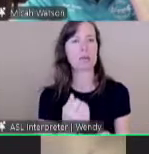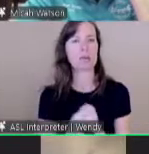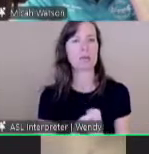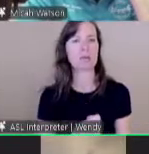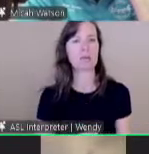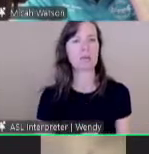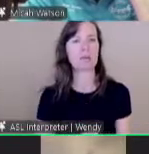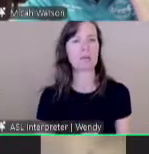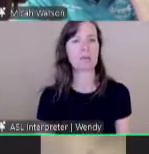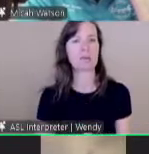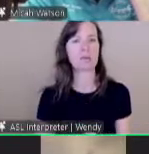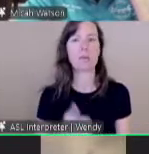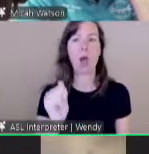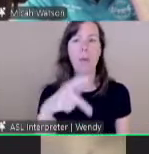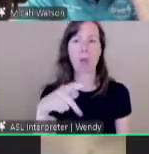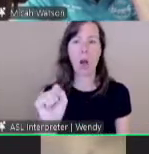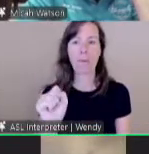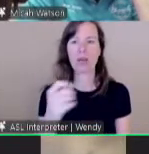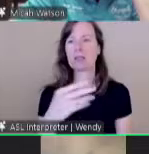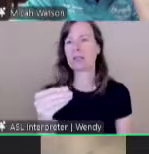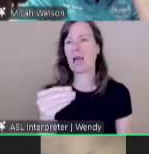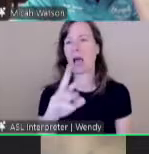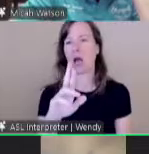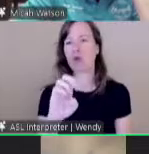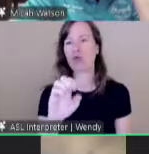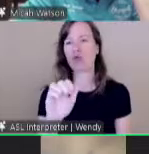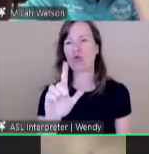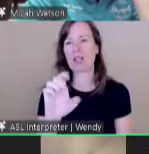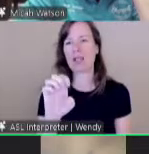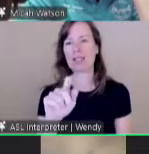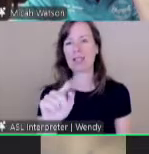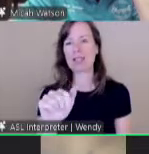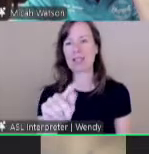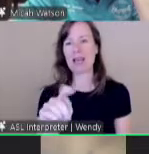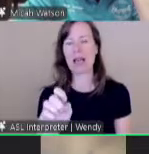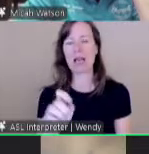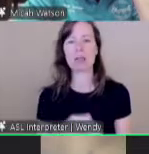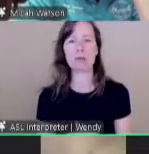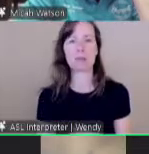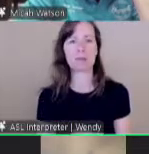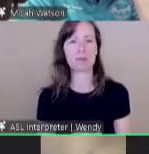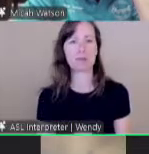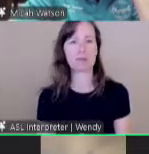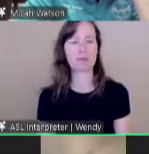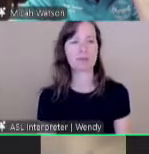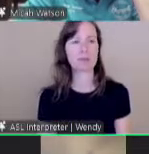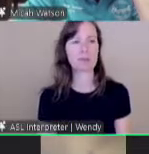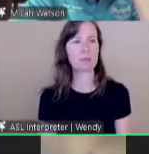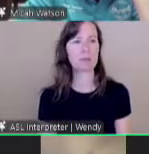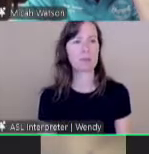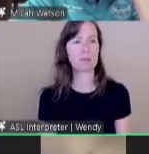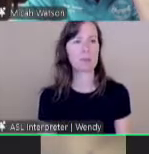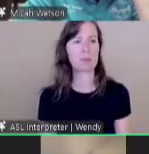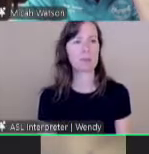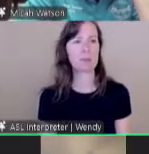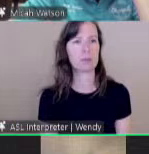apartments and your real estate. And excuse me, so that has,